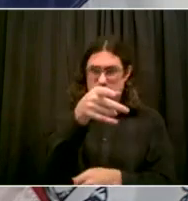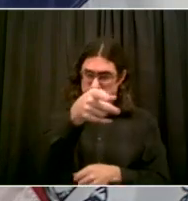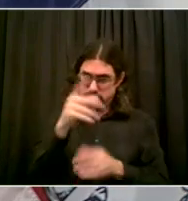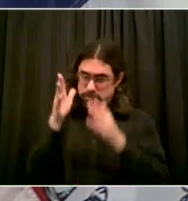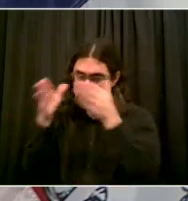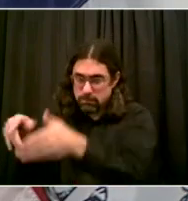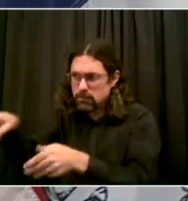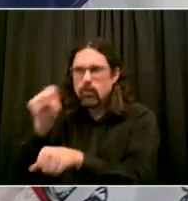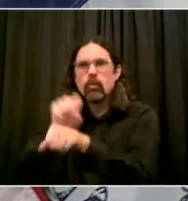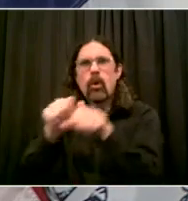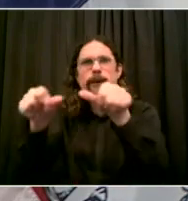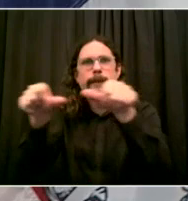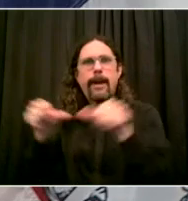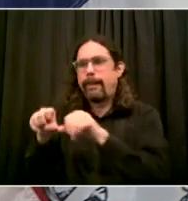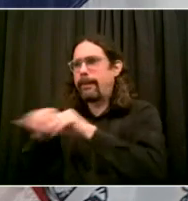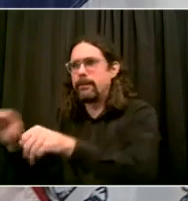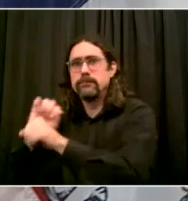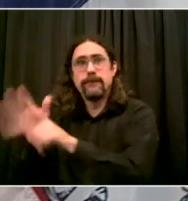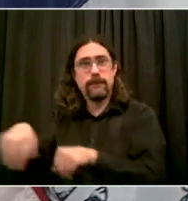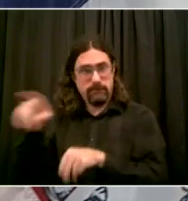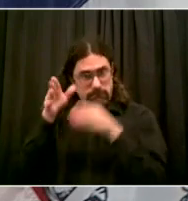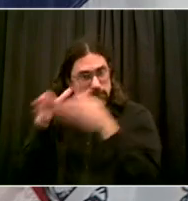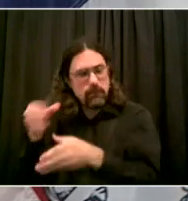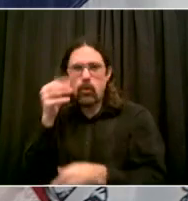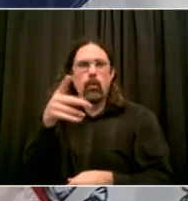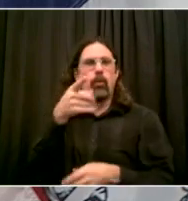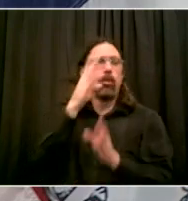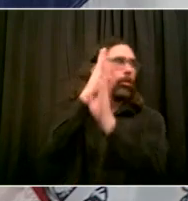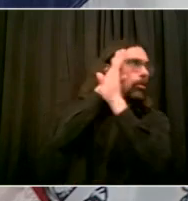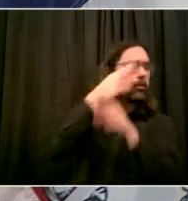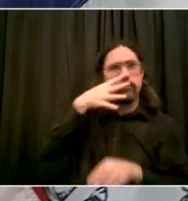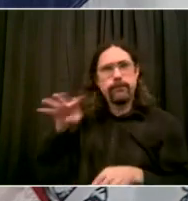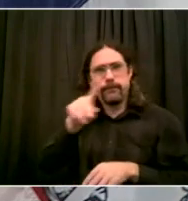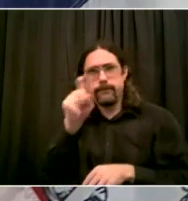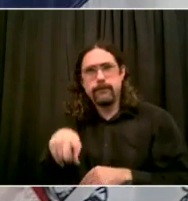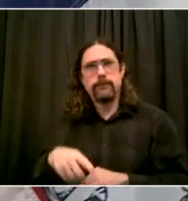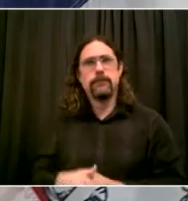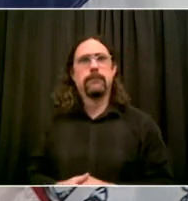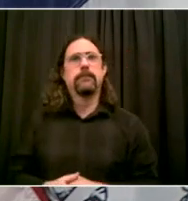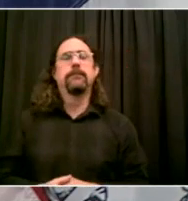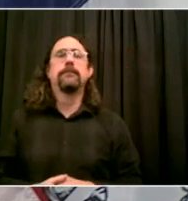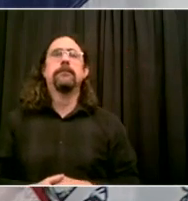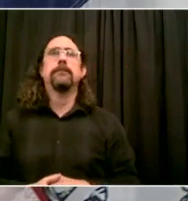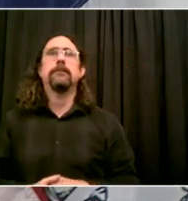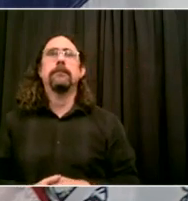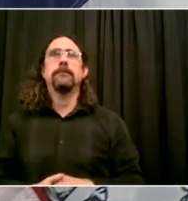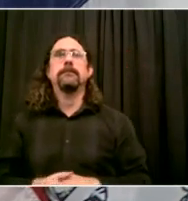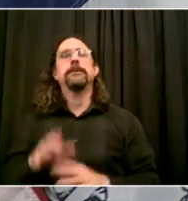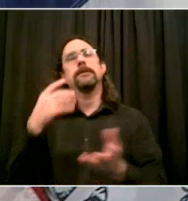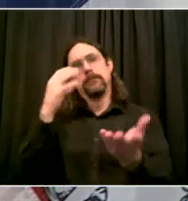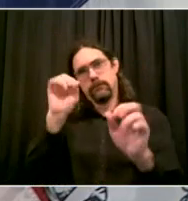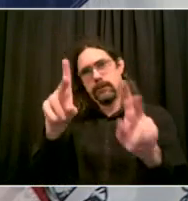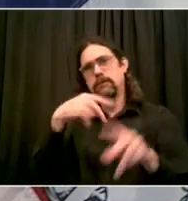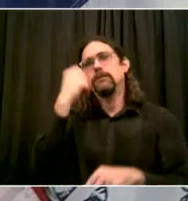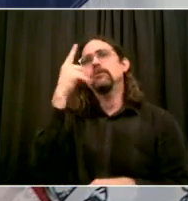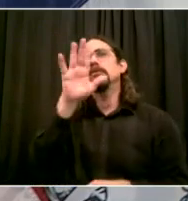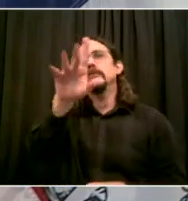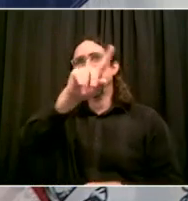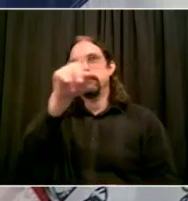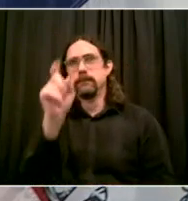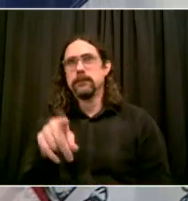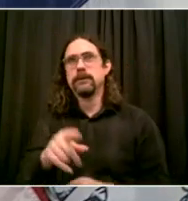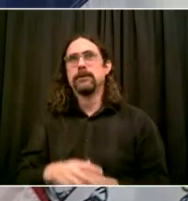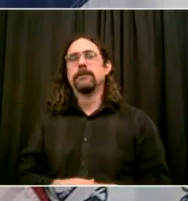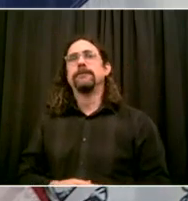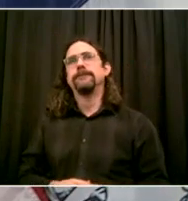appreciate the question, Jeff. I think what the approach the city is taking is really could be described as abundance of caution,